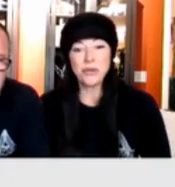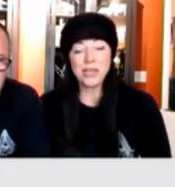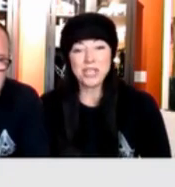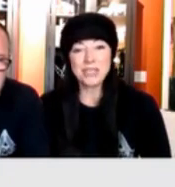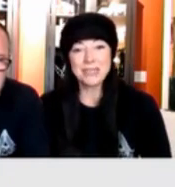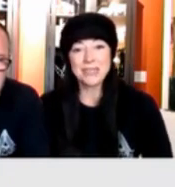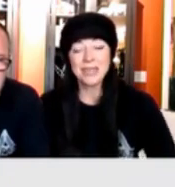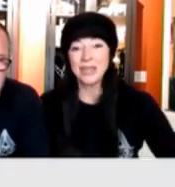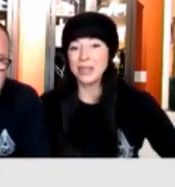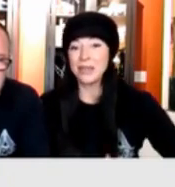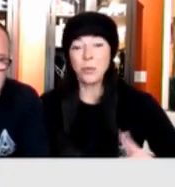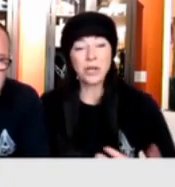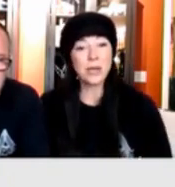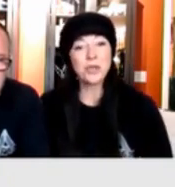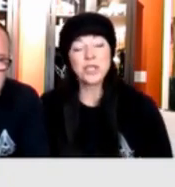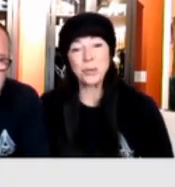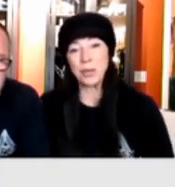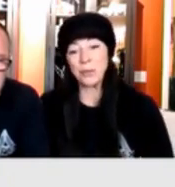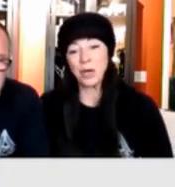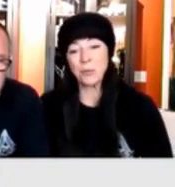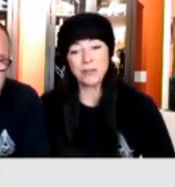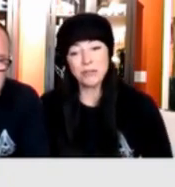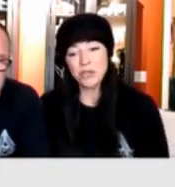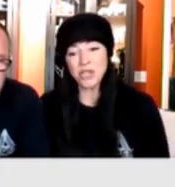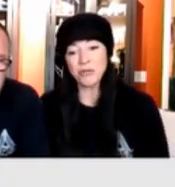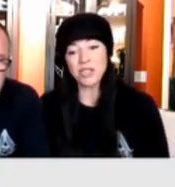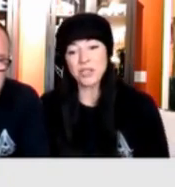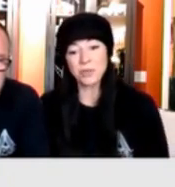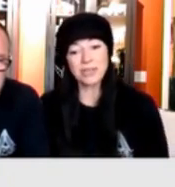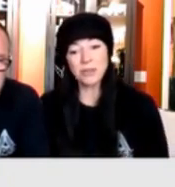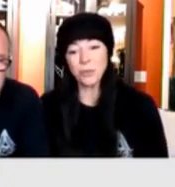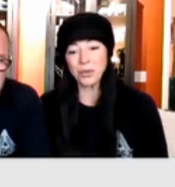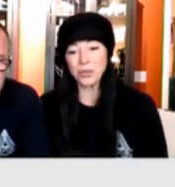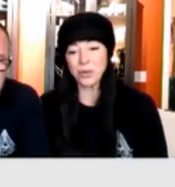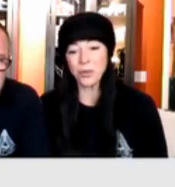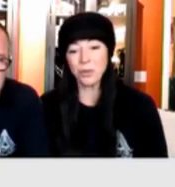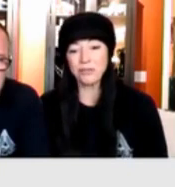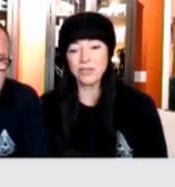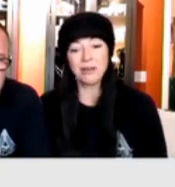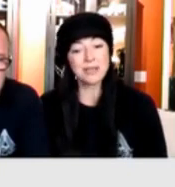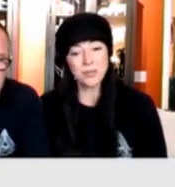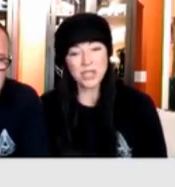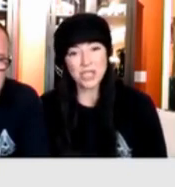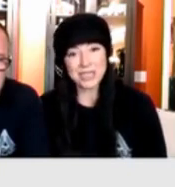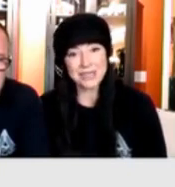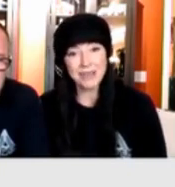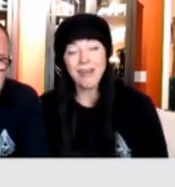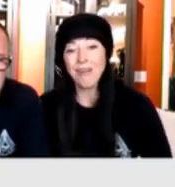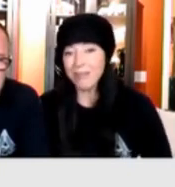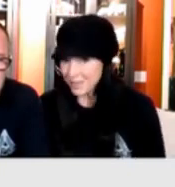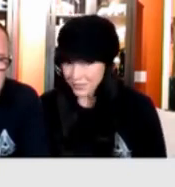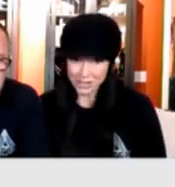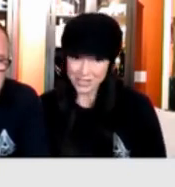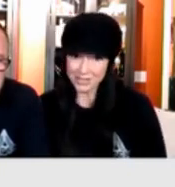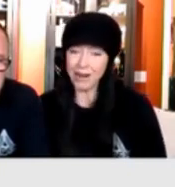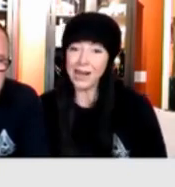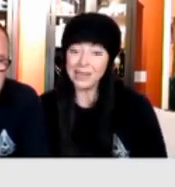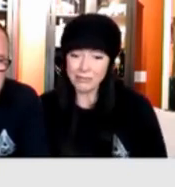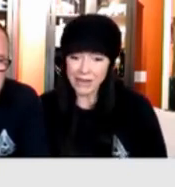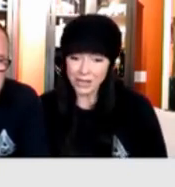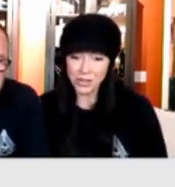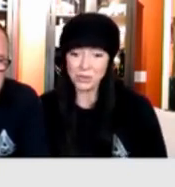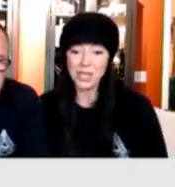future generations, in the work that we're doing, we hope that future generations will live in a world where the wolf and all species